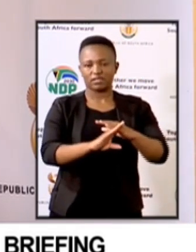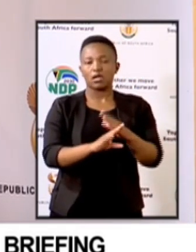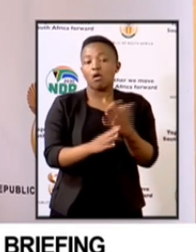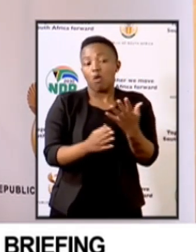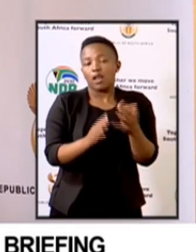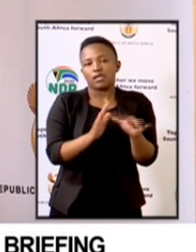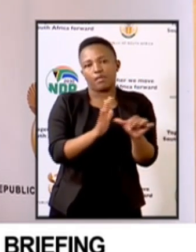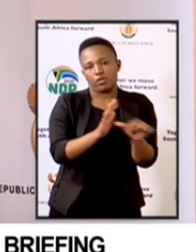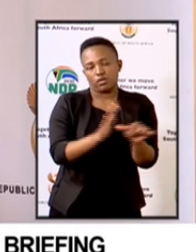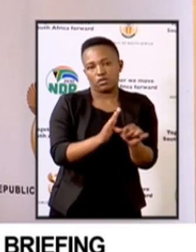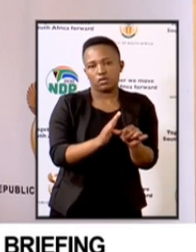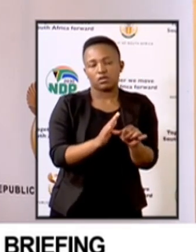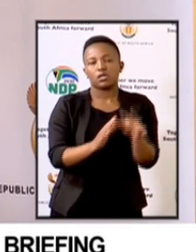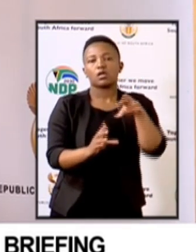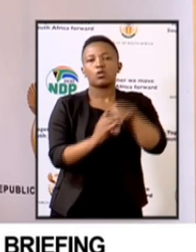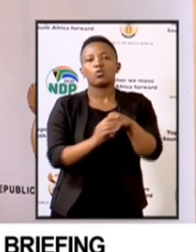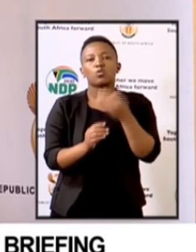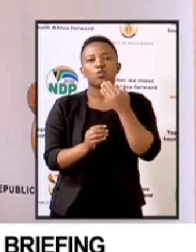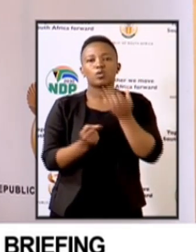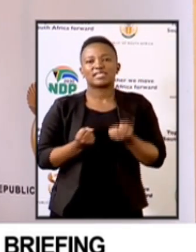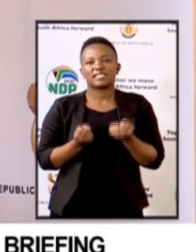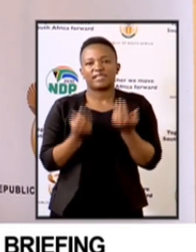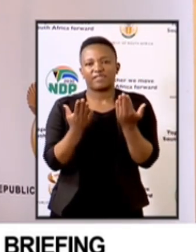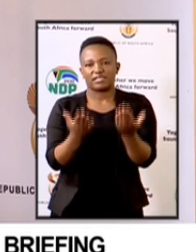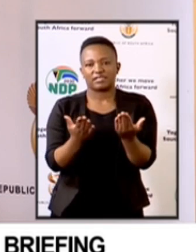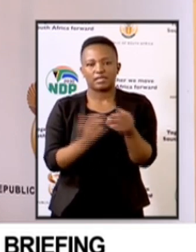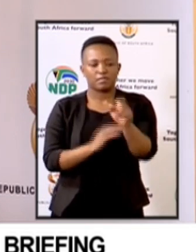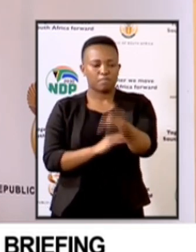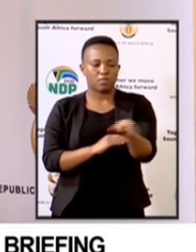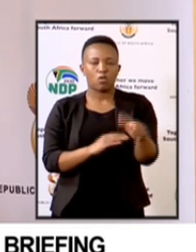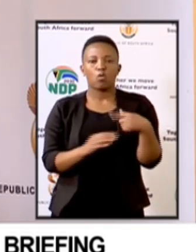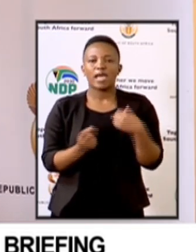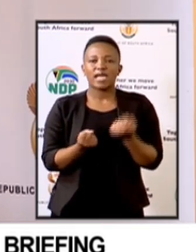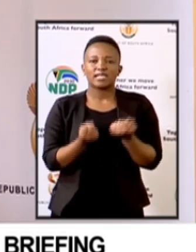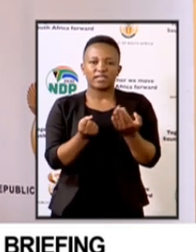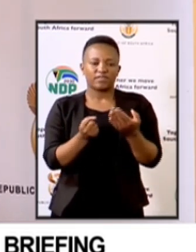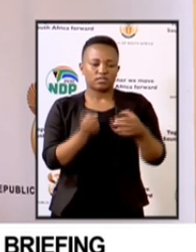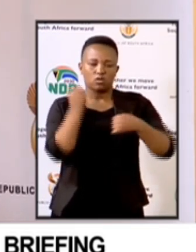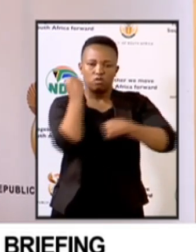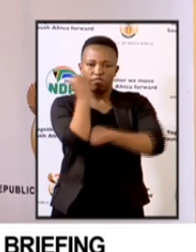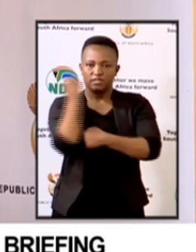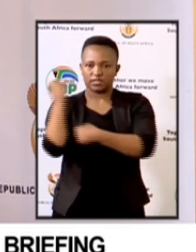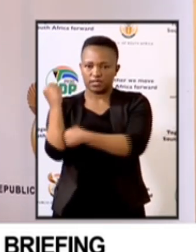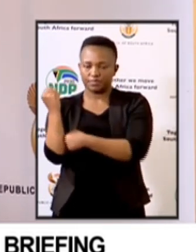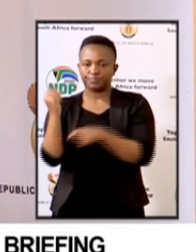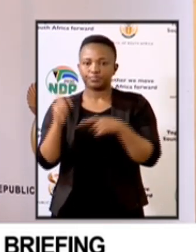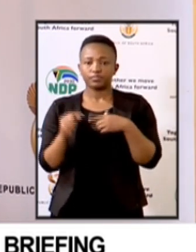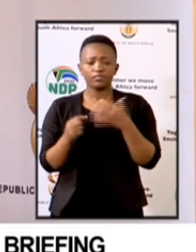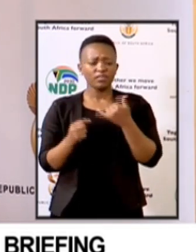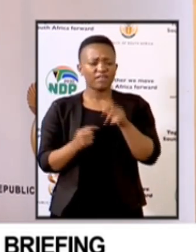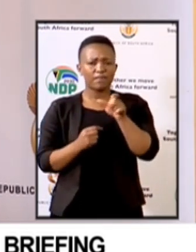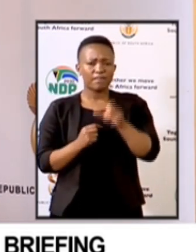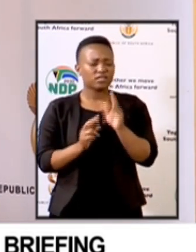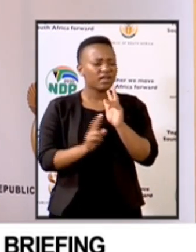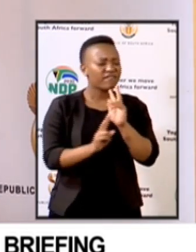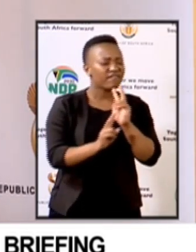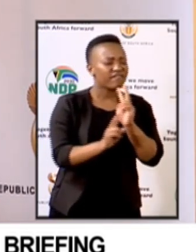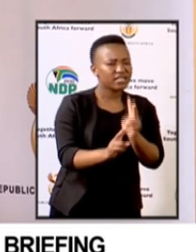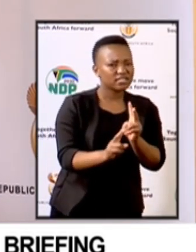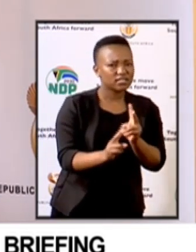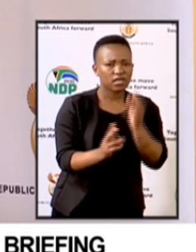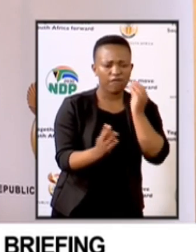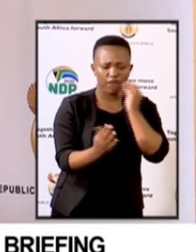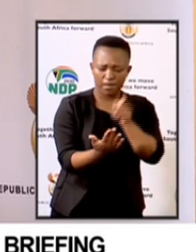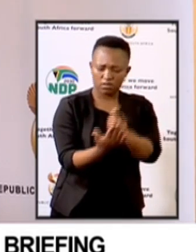service recipients at service delivery points. The detail of such visitors must